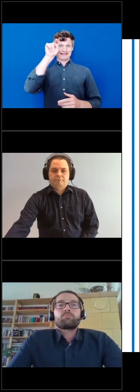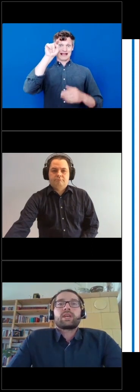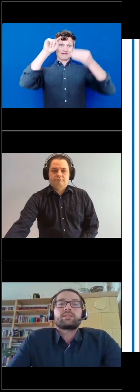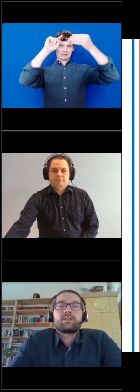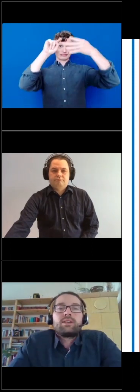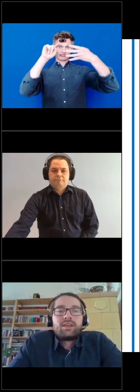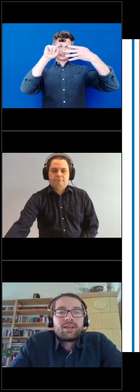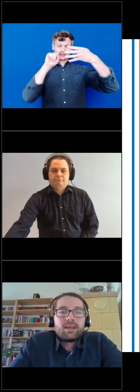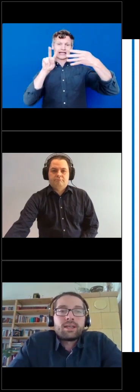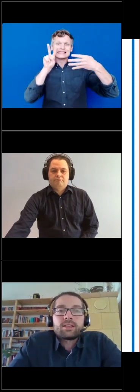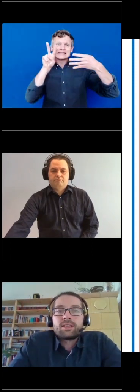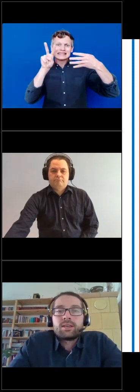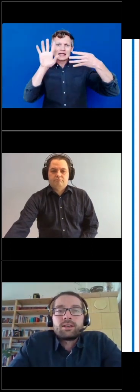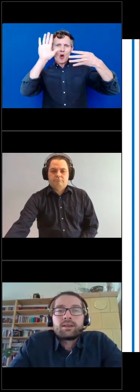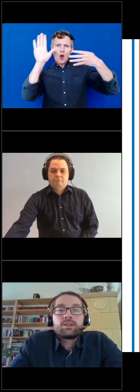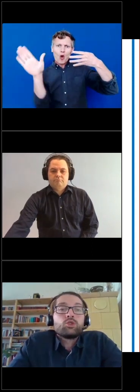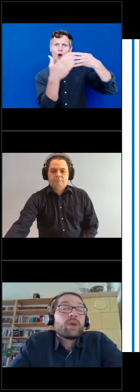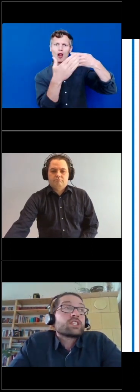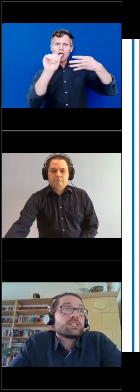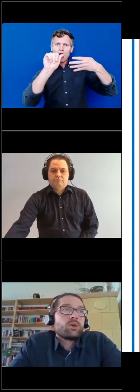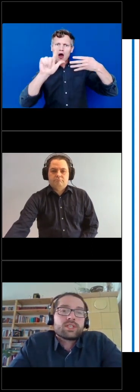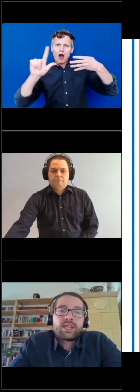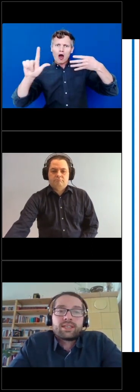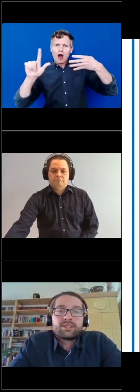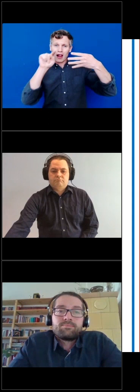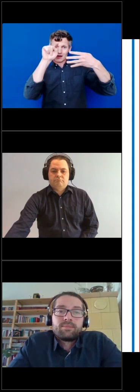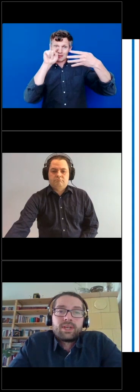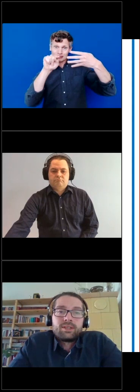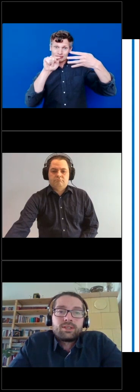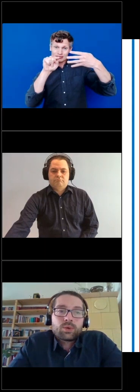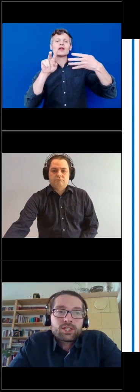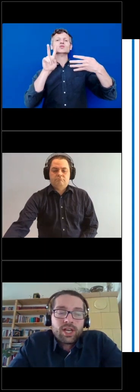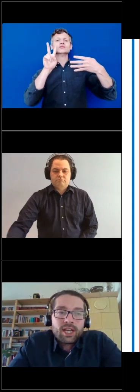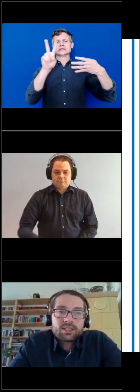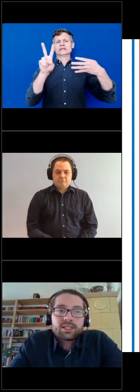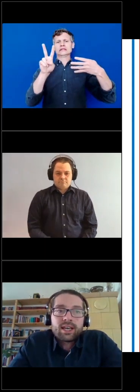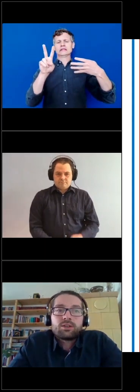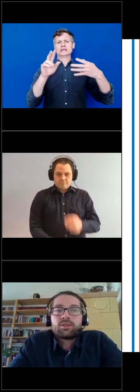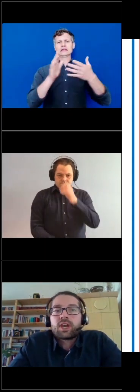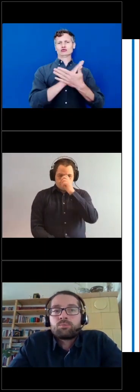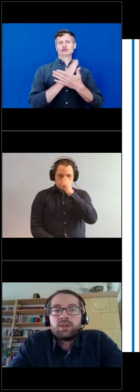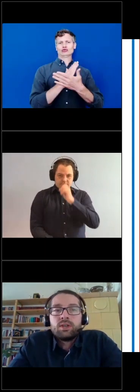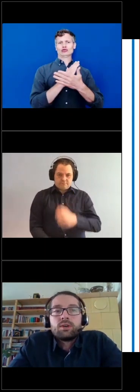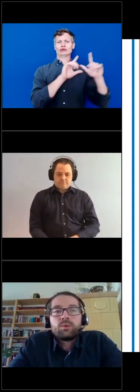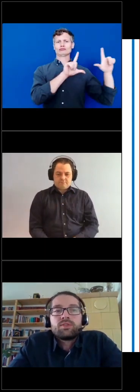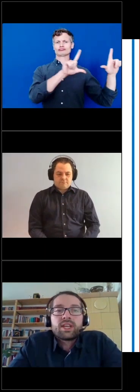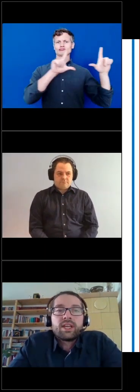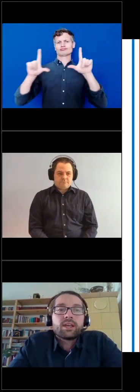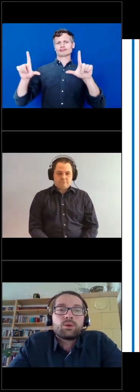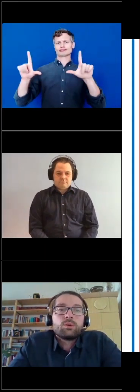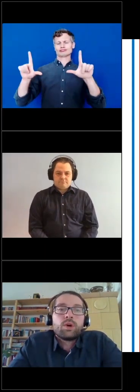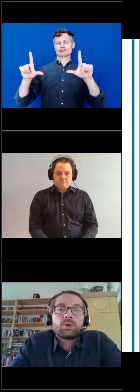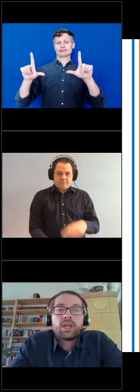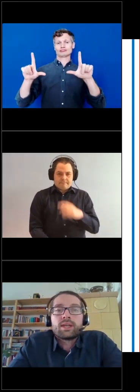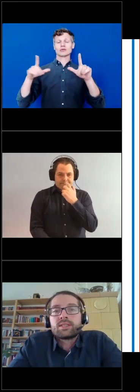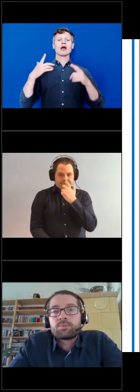as displayed in the two pictures on the slide. You can change the size of the camera with a click